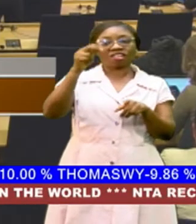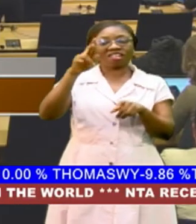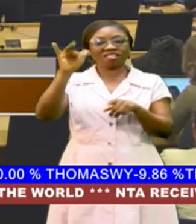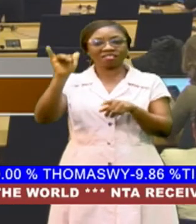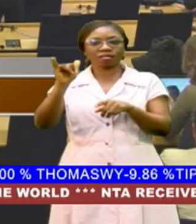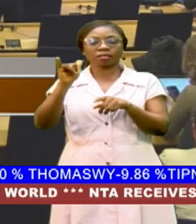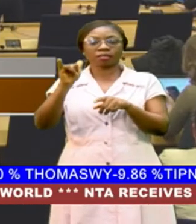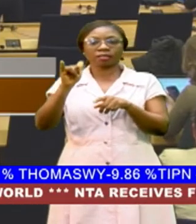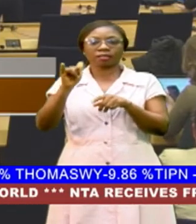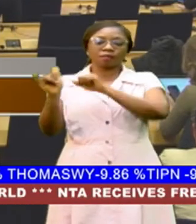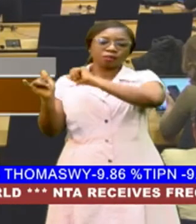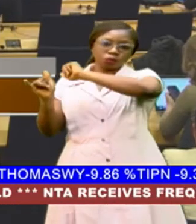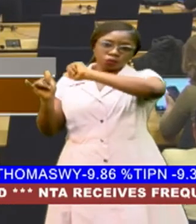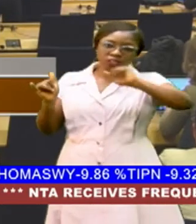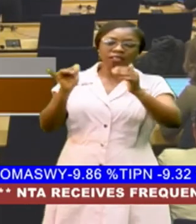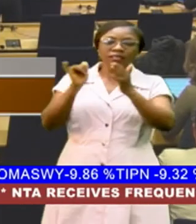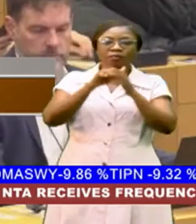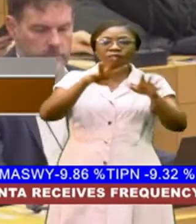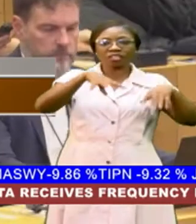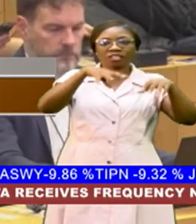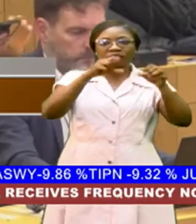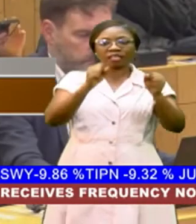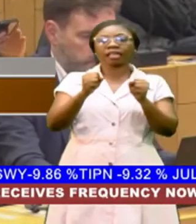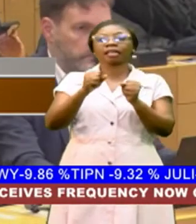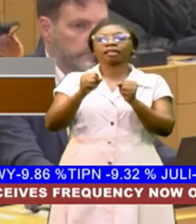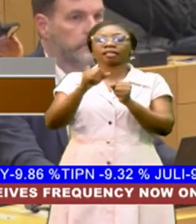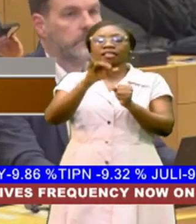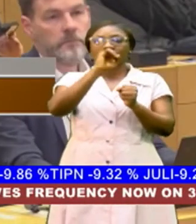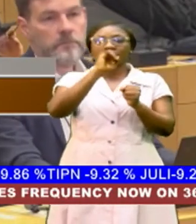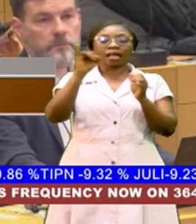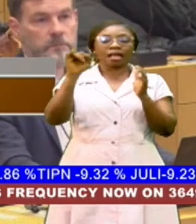to having to take in irregular migrants or pay